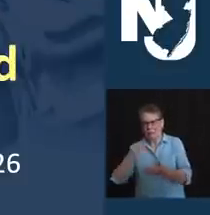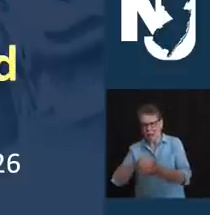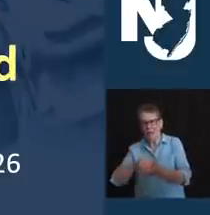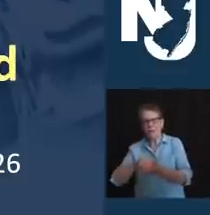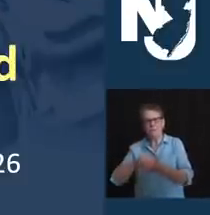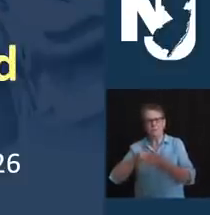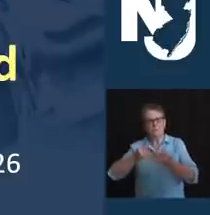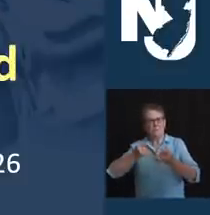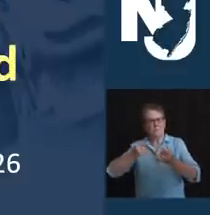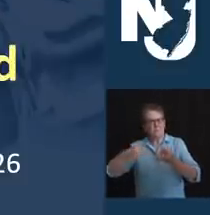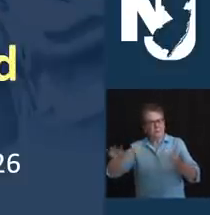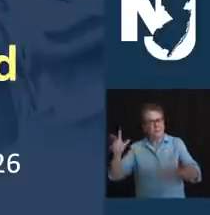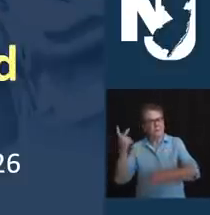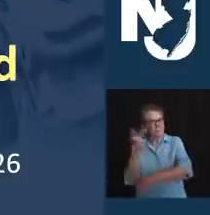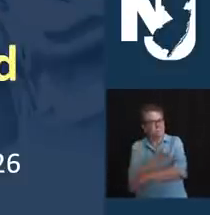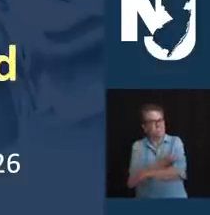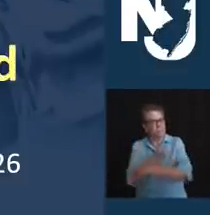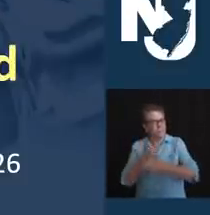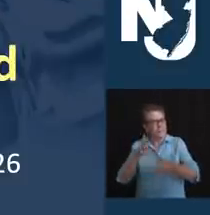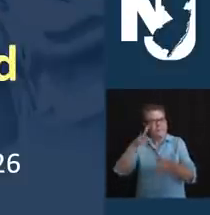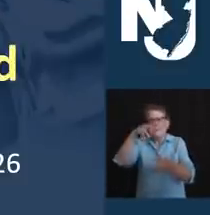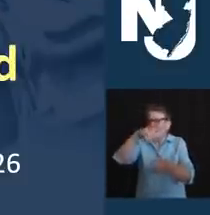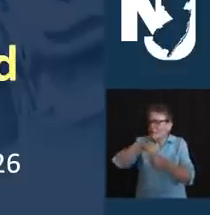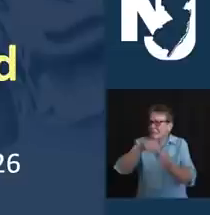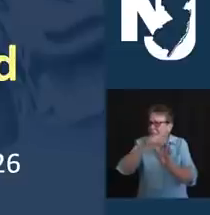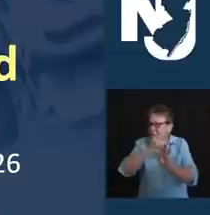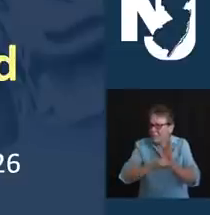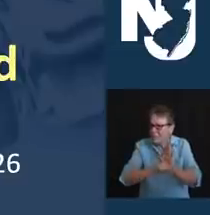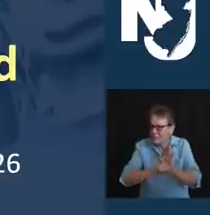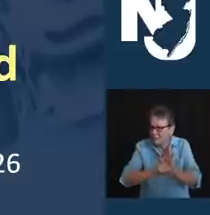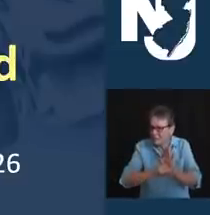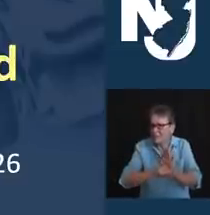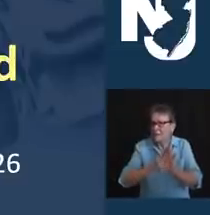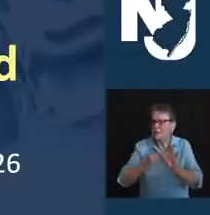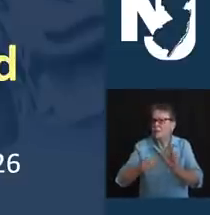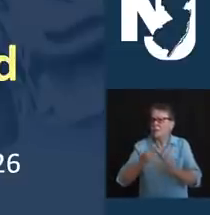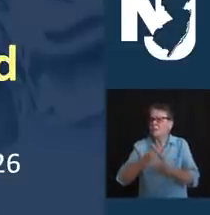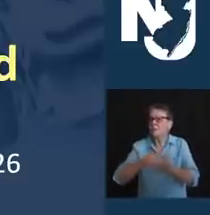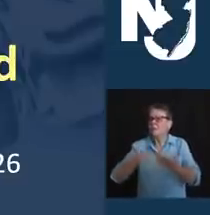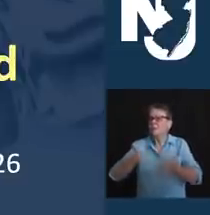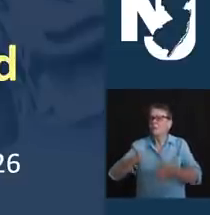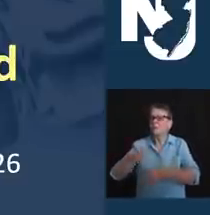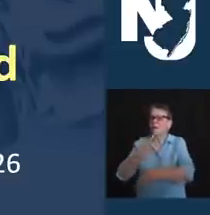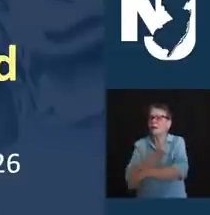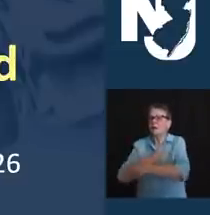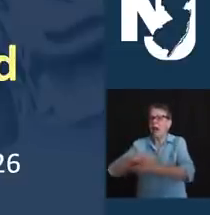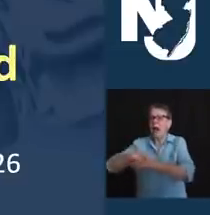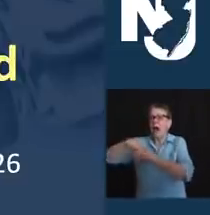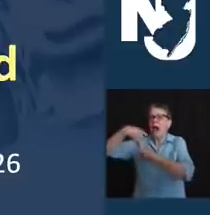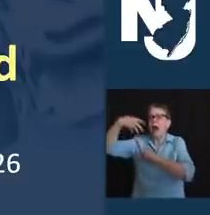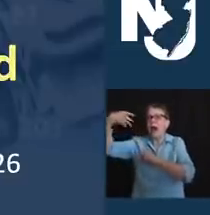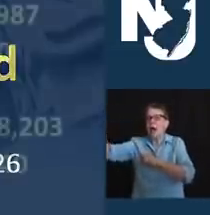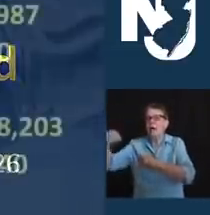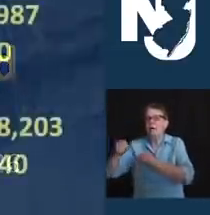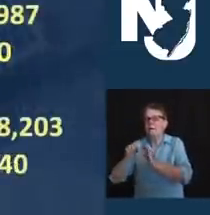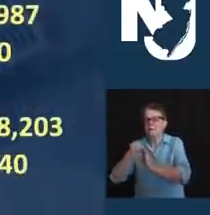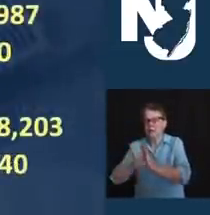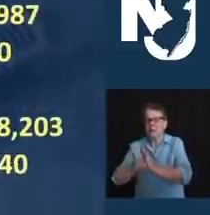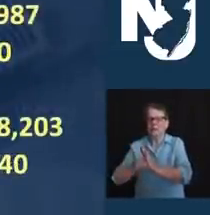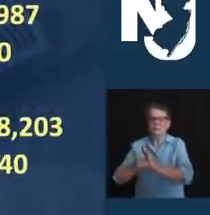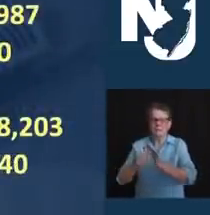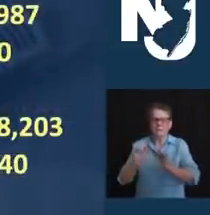over 167,000 New Jerseyans who are vaccinated out of state. The number of cases we're reporting